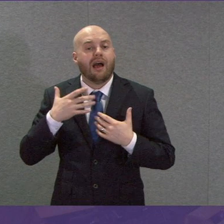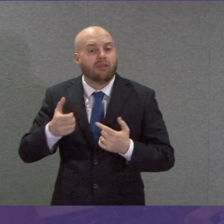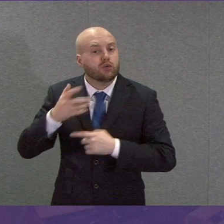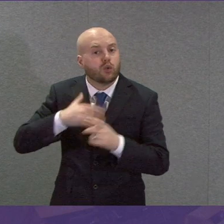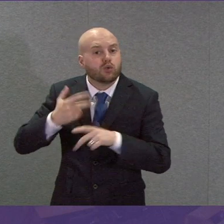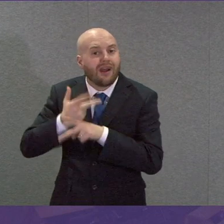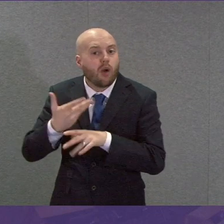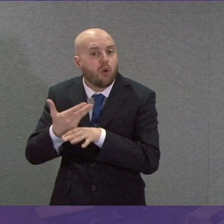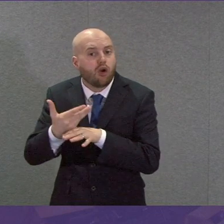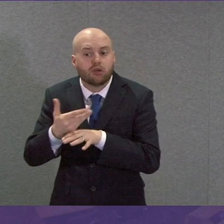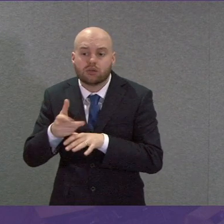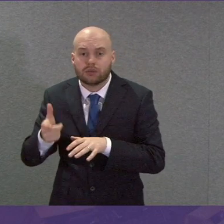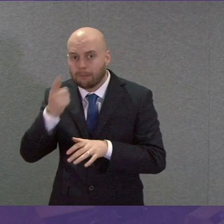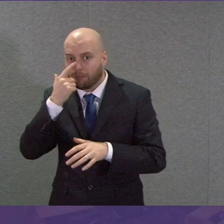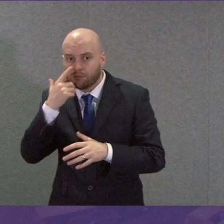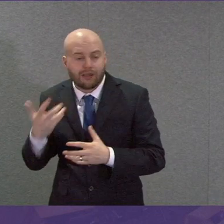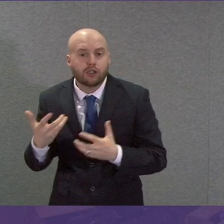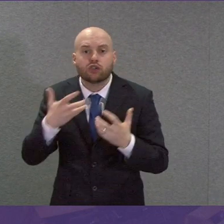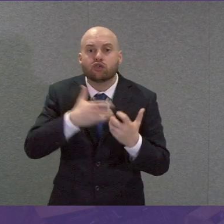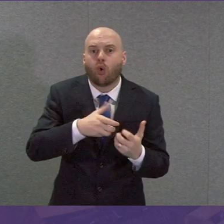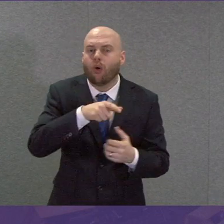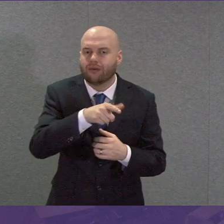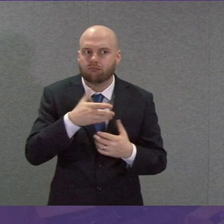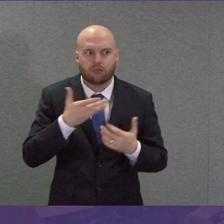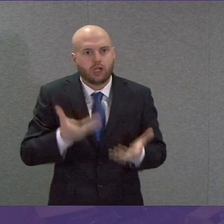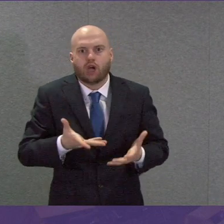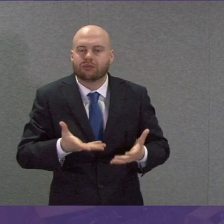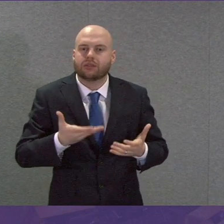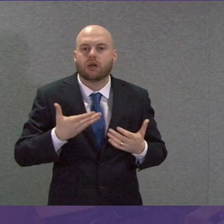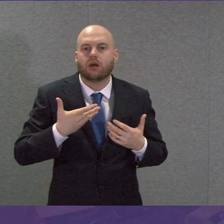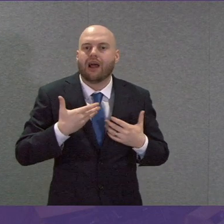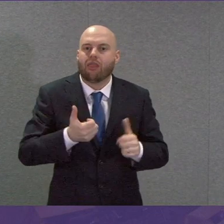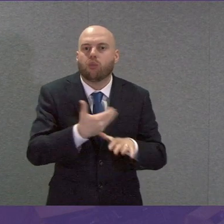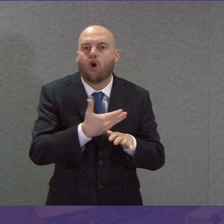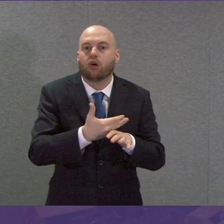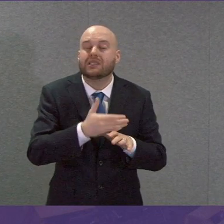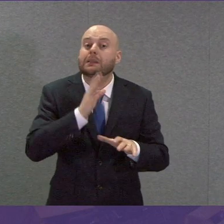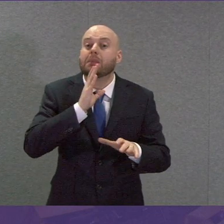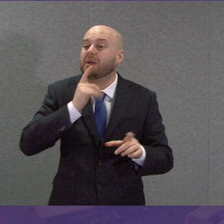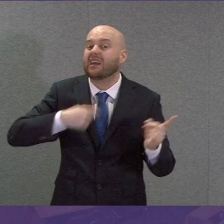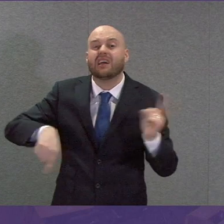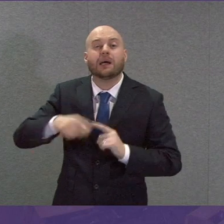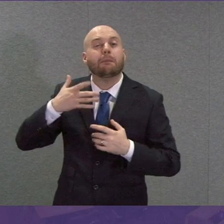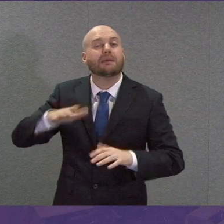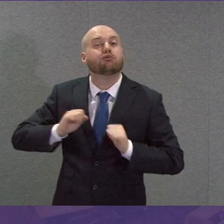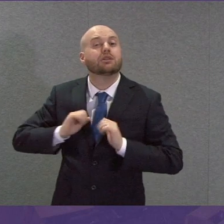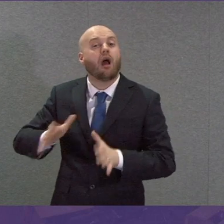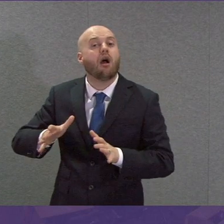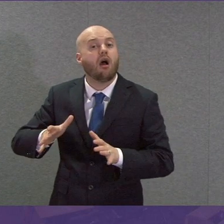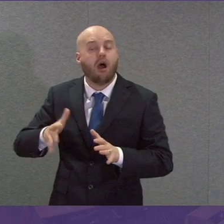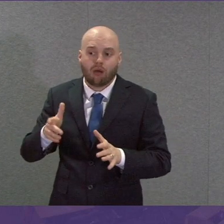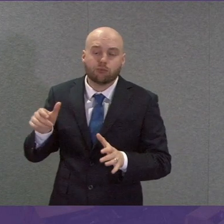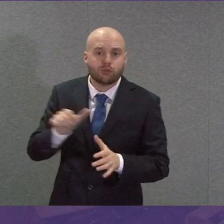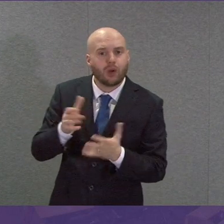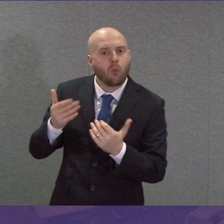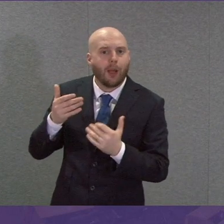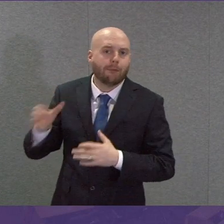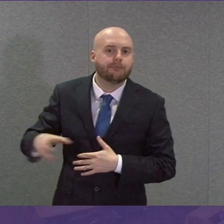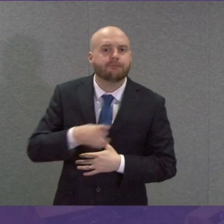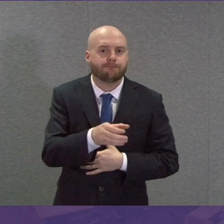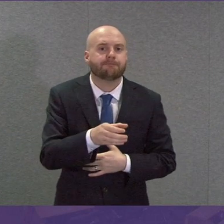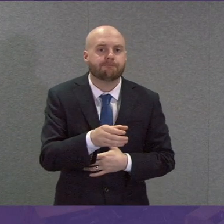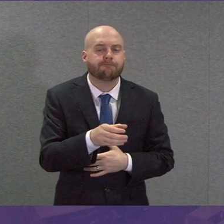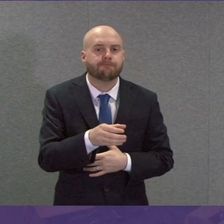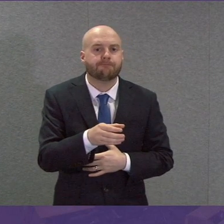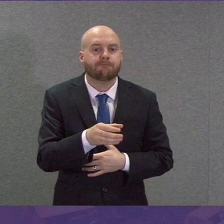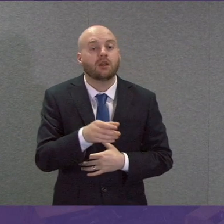removing barriers to allow recently retired NHS staff and social workers to return to work. Here in Scotland, in addition to retired persons,